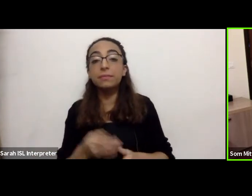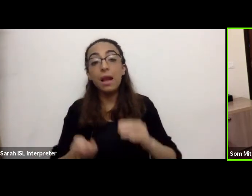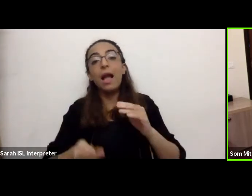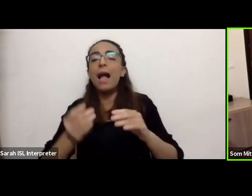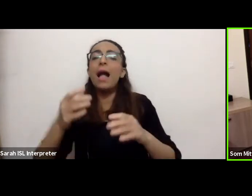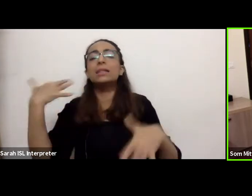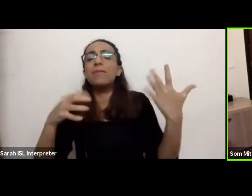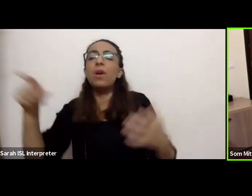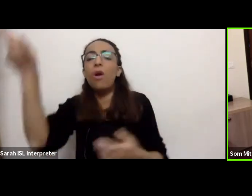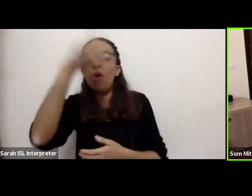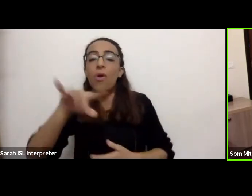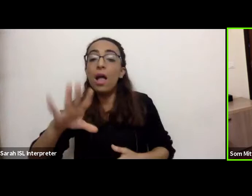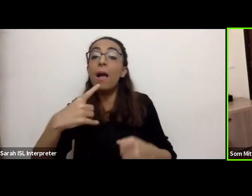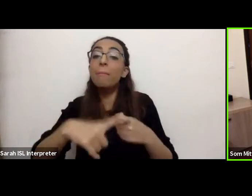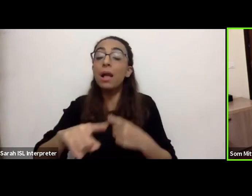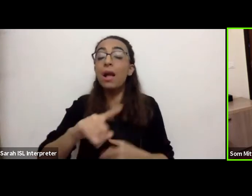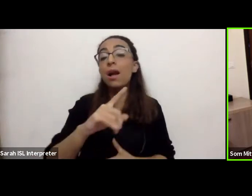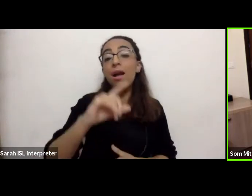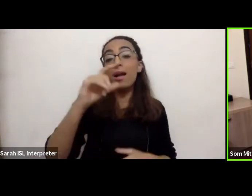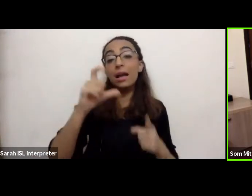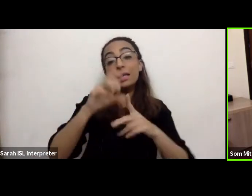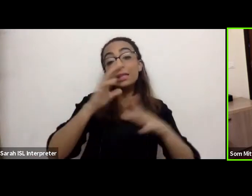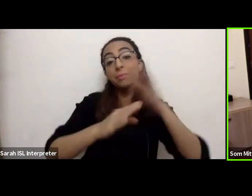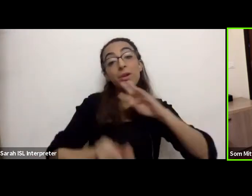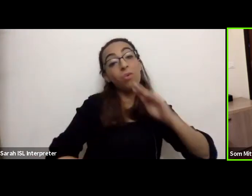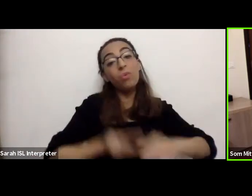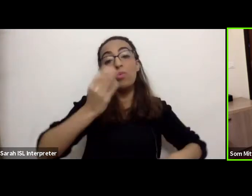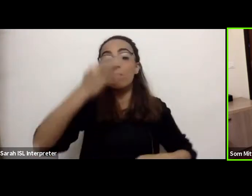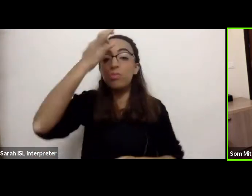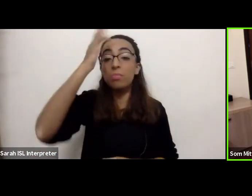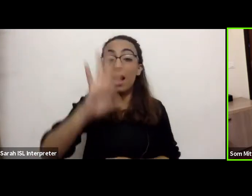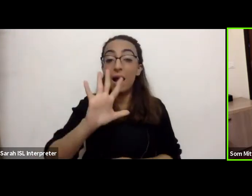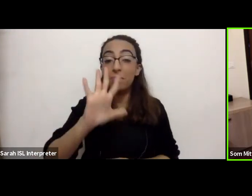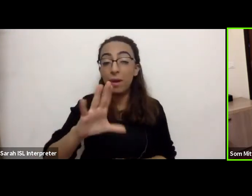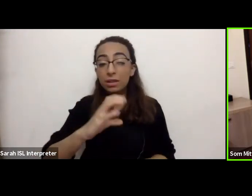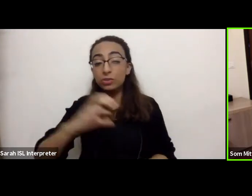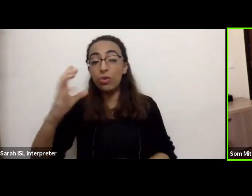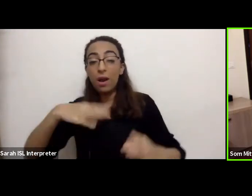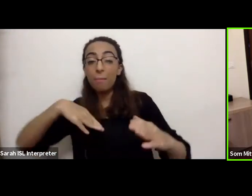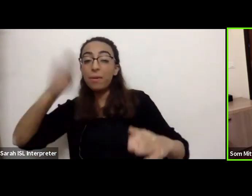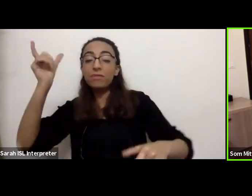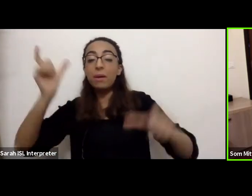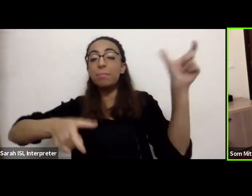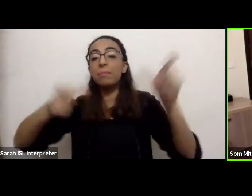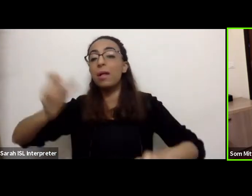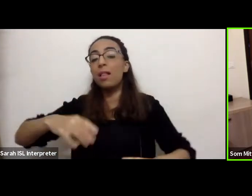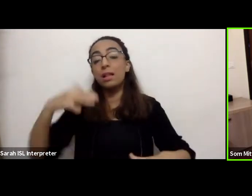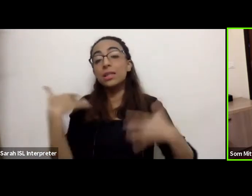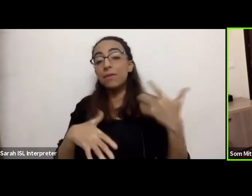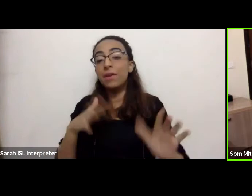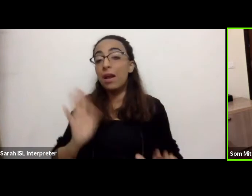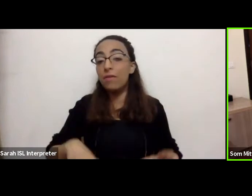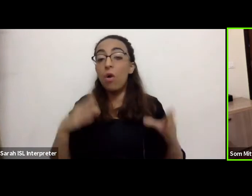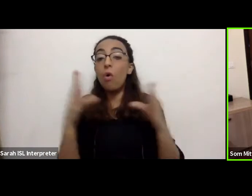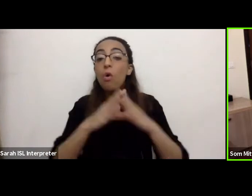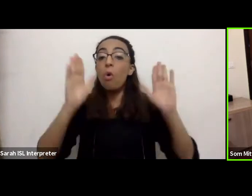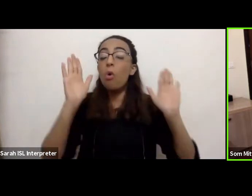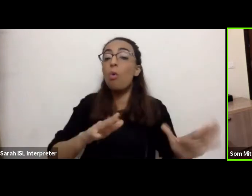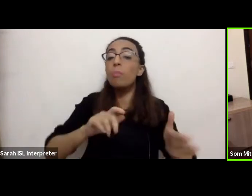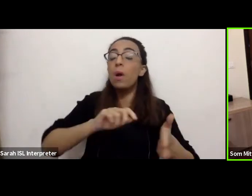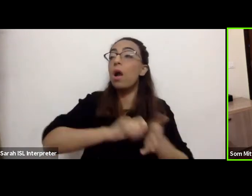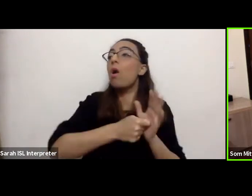that means 5.5 crore people. As the title of the report suggests, they were not only locked in, but left